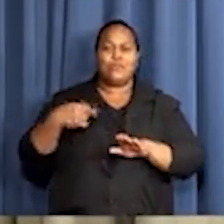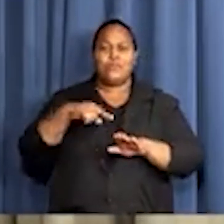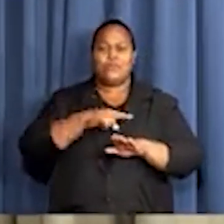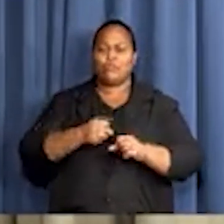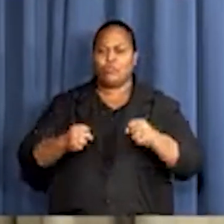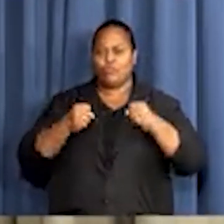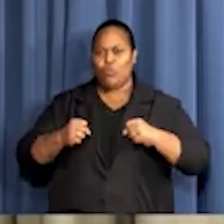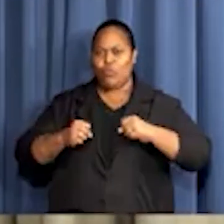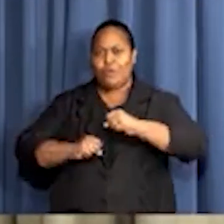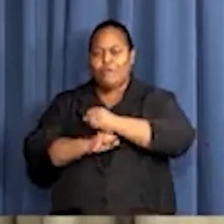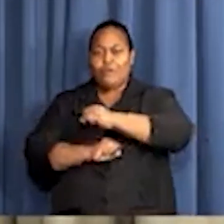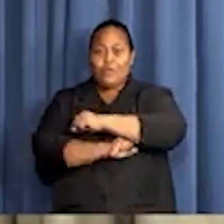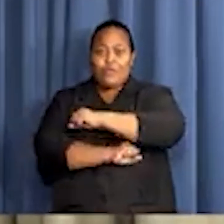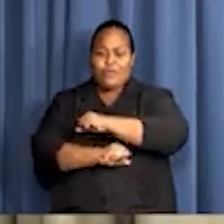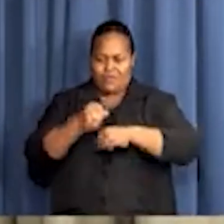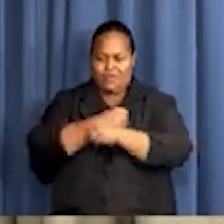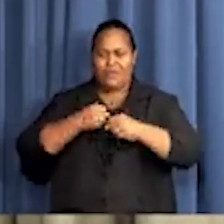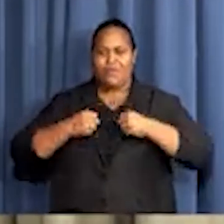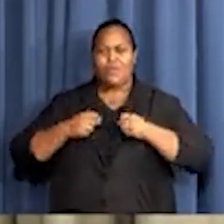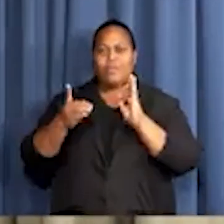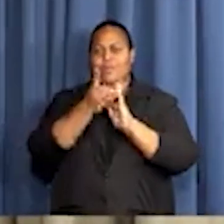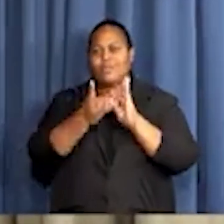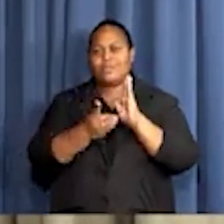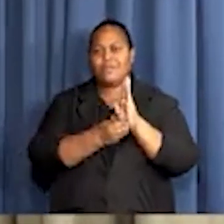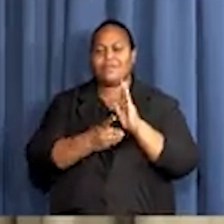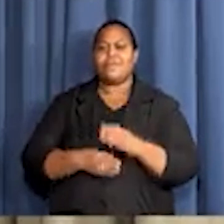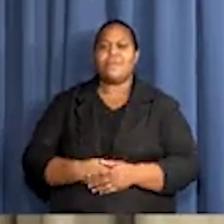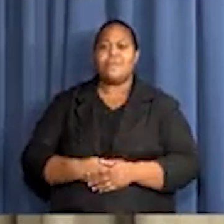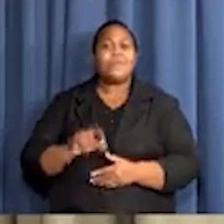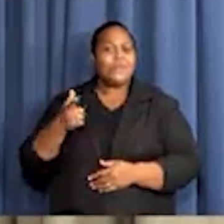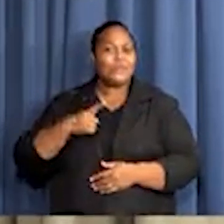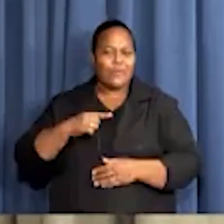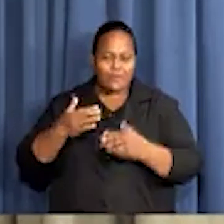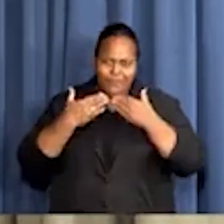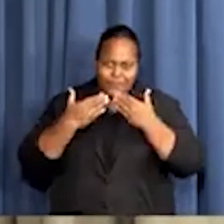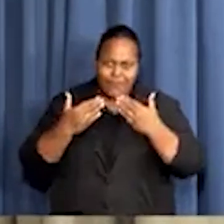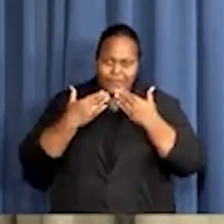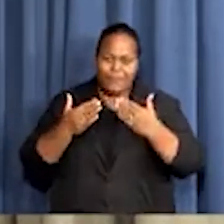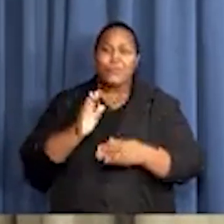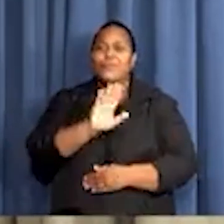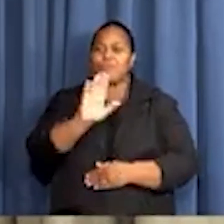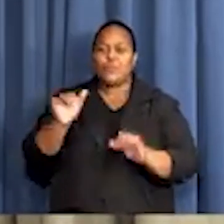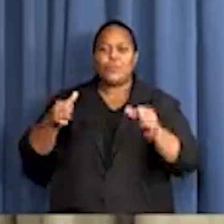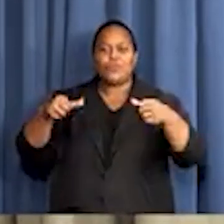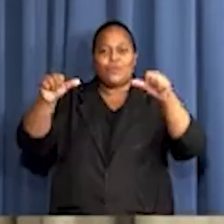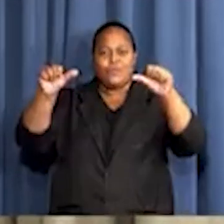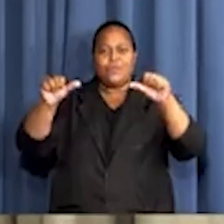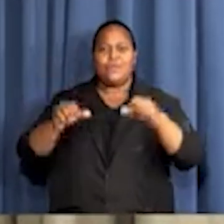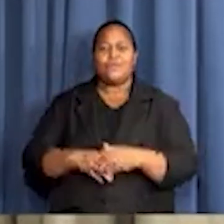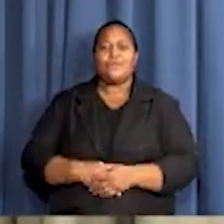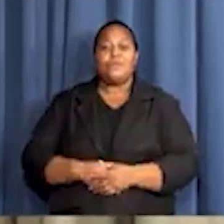pillar of our democracy. So I thank you for your achievement in these